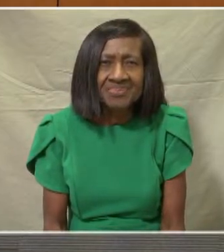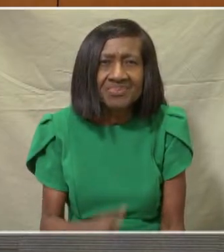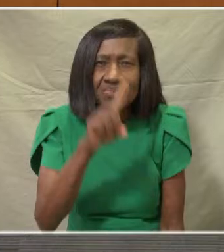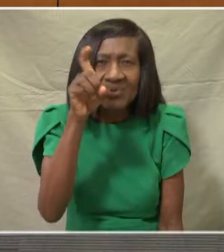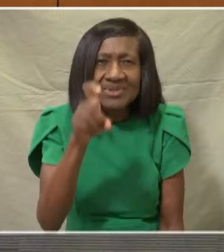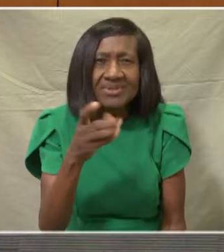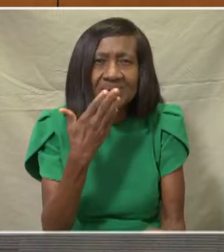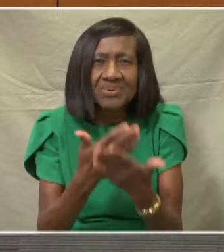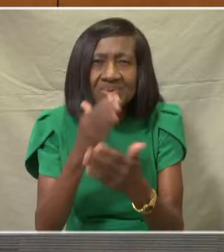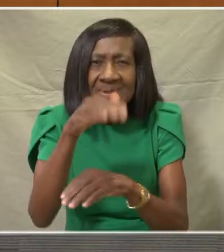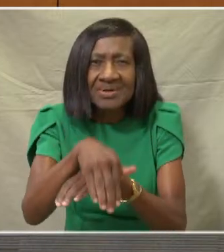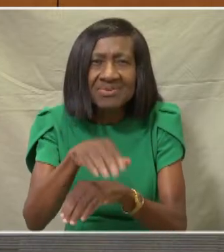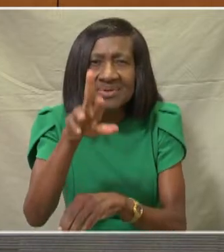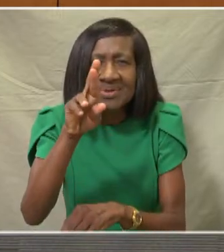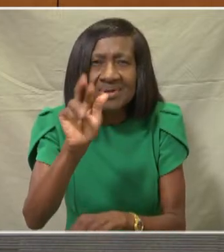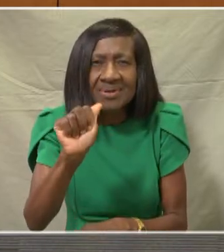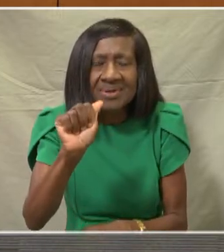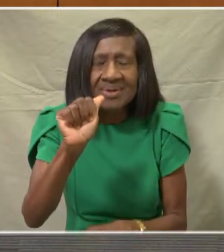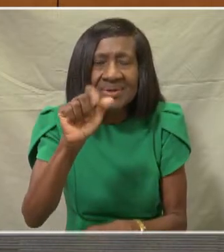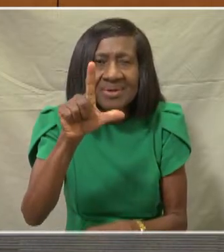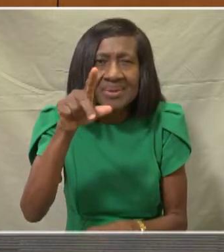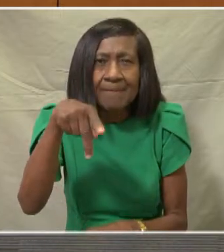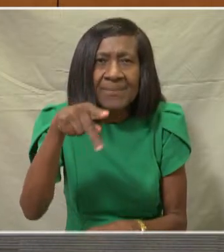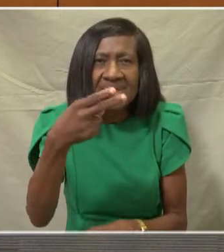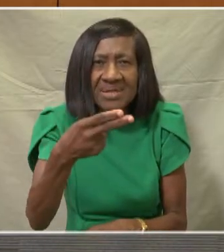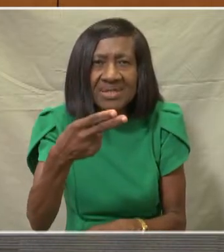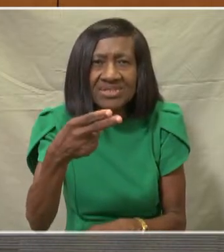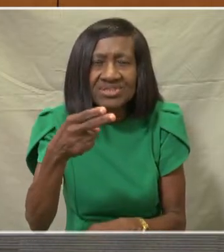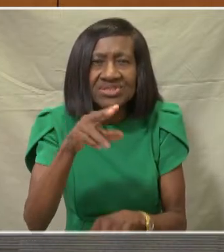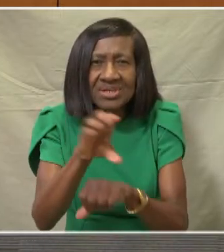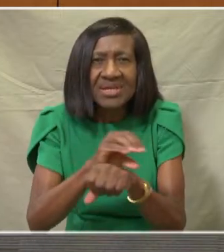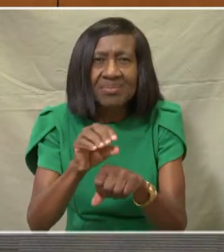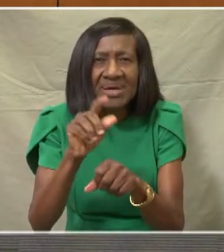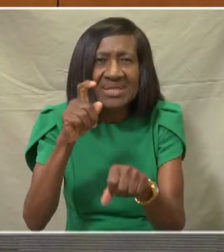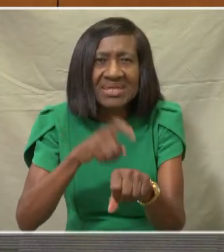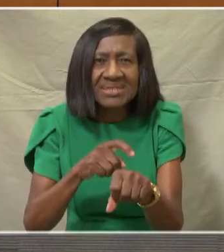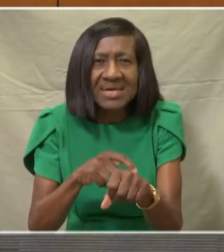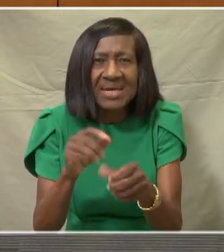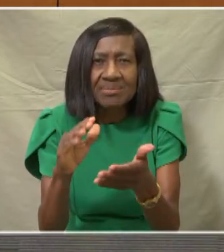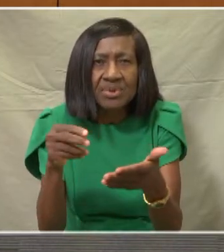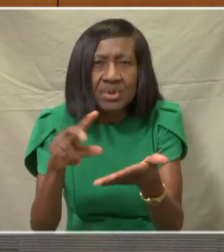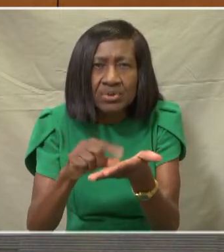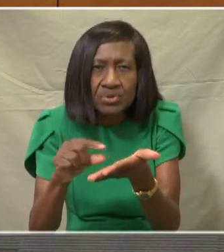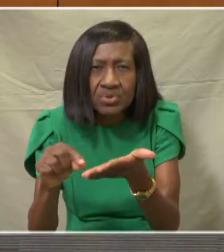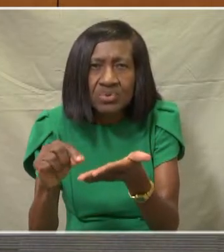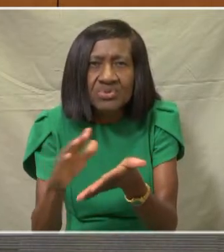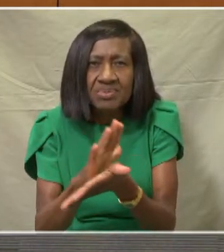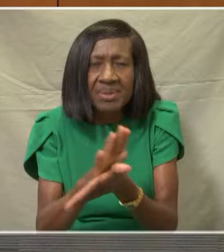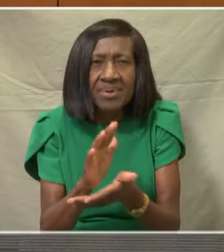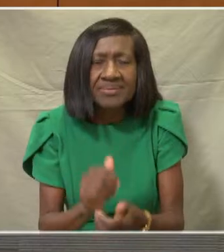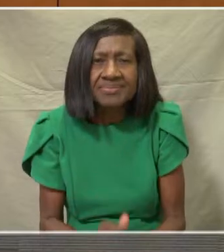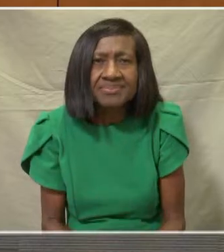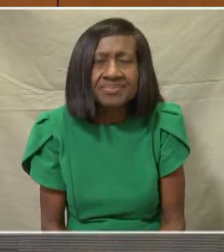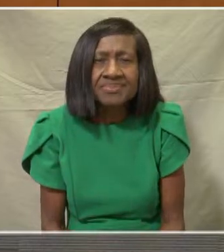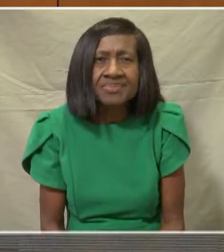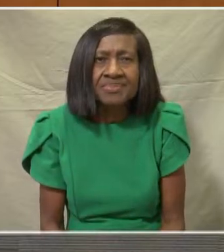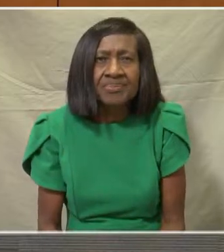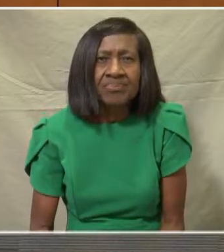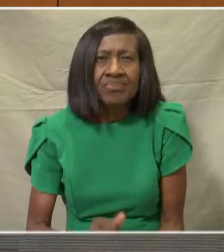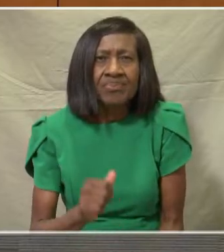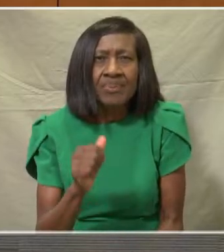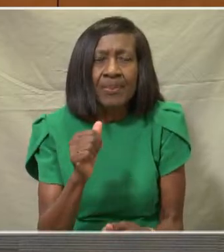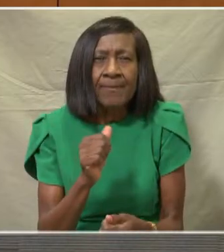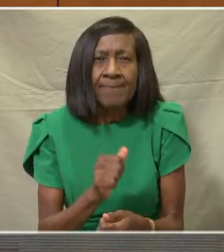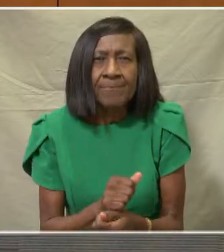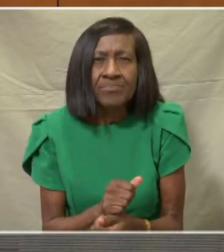Good afternoon. I'm Ralph Lewis, Cayman Times, and welcome to the Cayman Islands. I think your role here is so important. Mr.